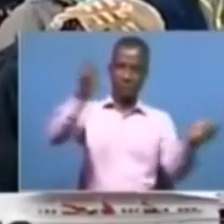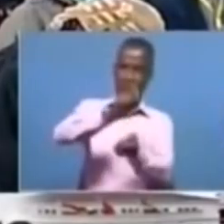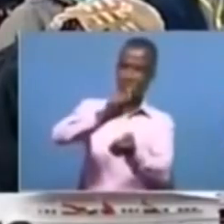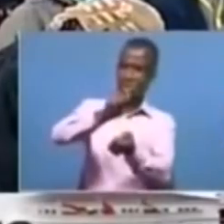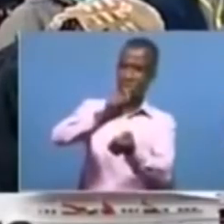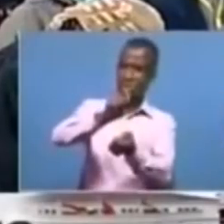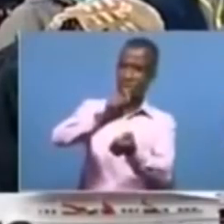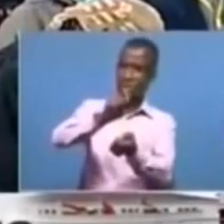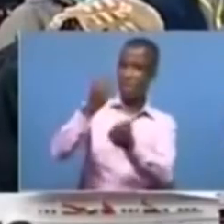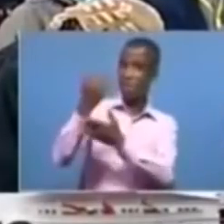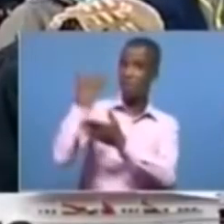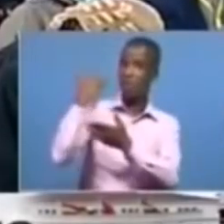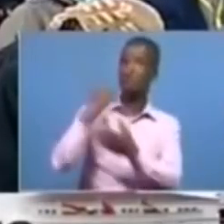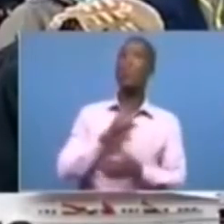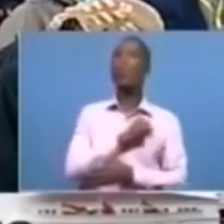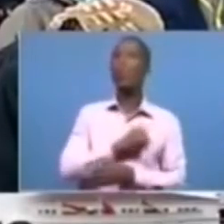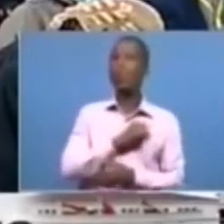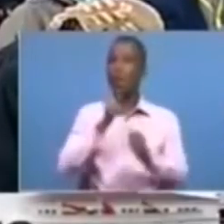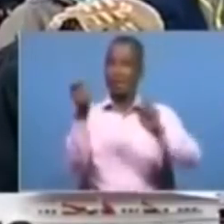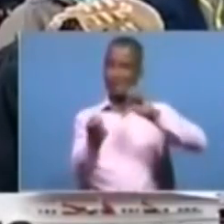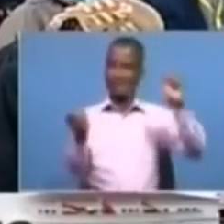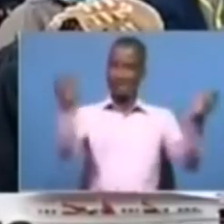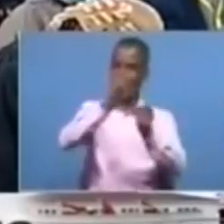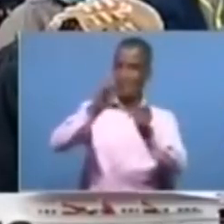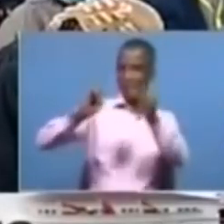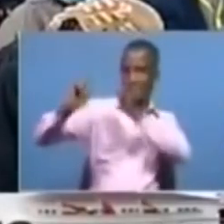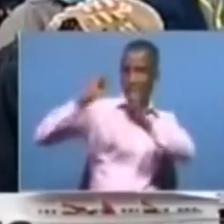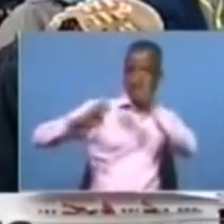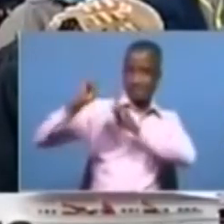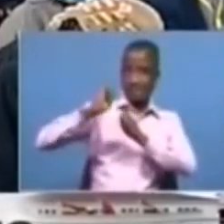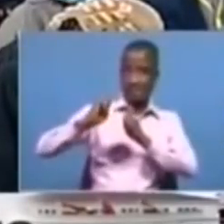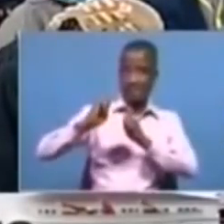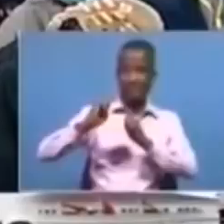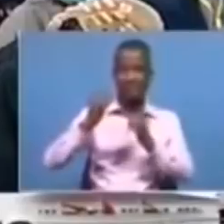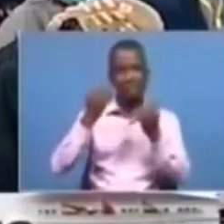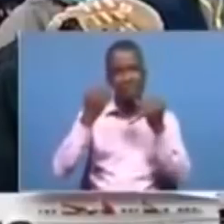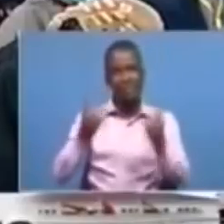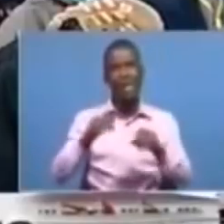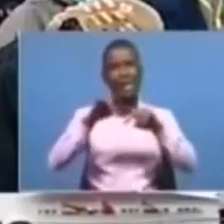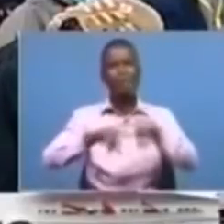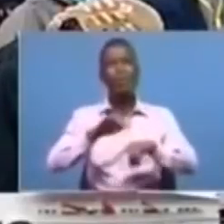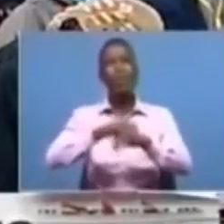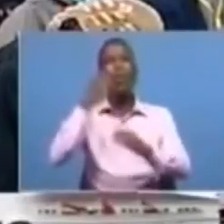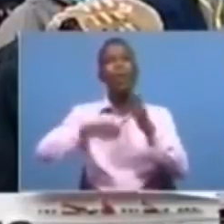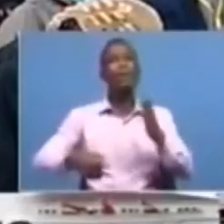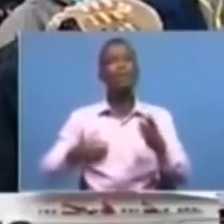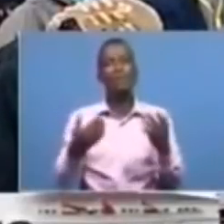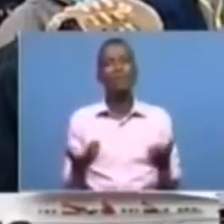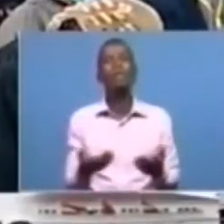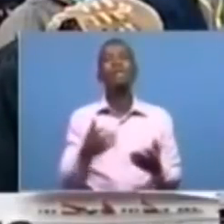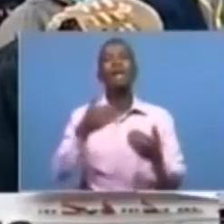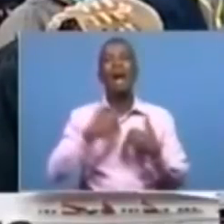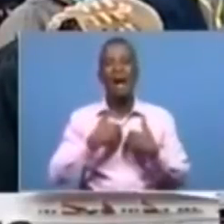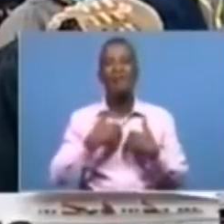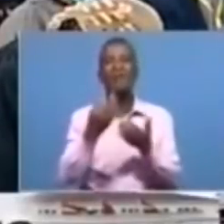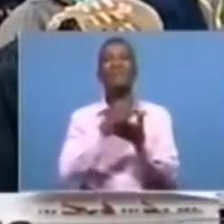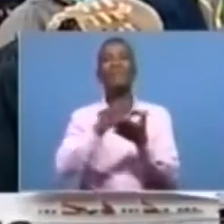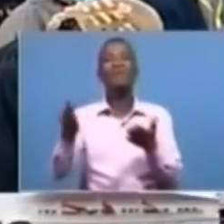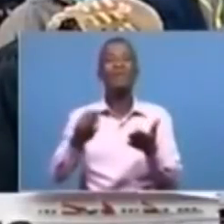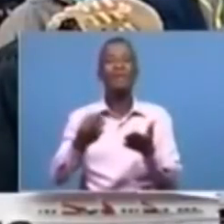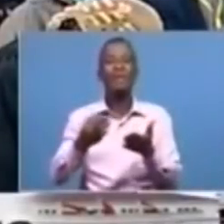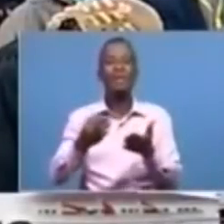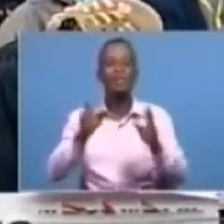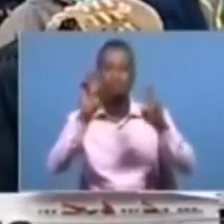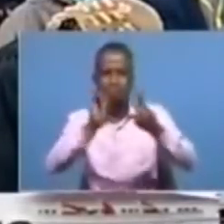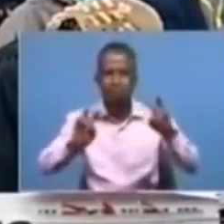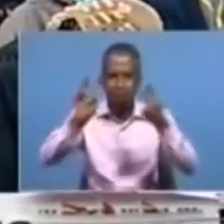they themselves had given, and they reversed that decision on the basis that they had failed to take into